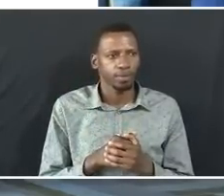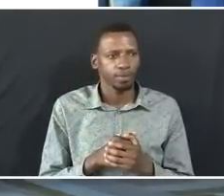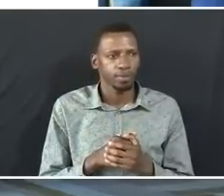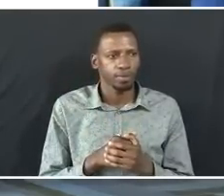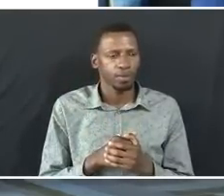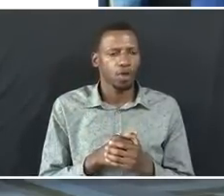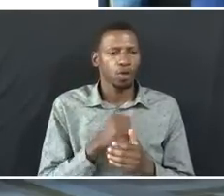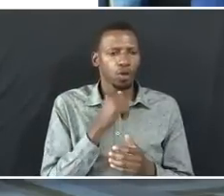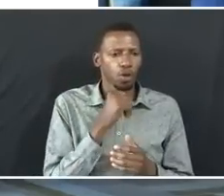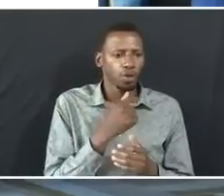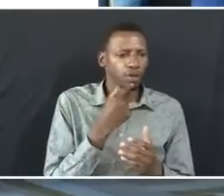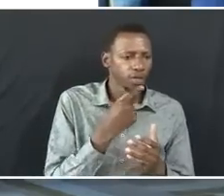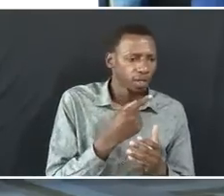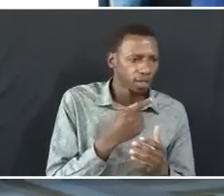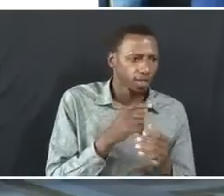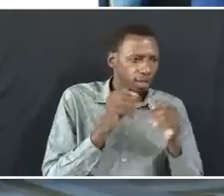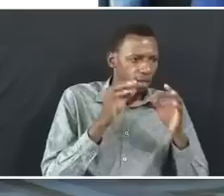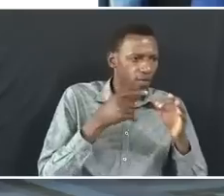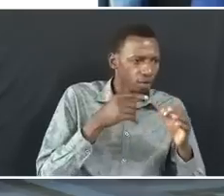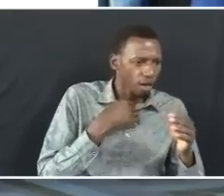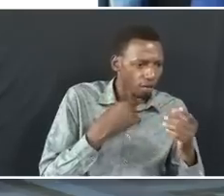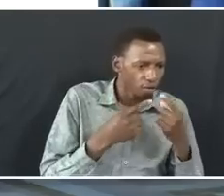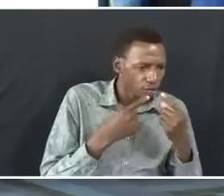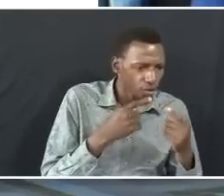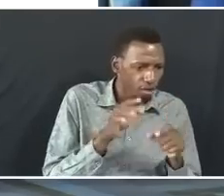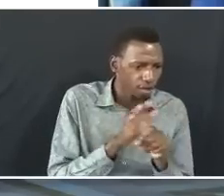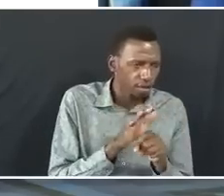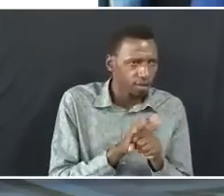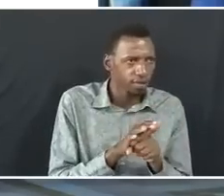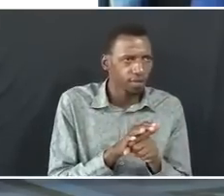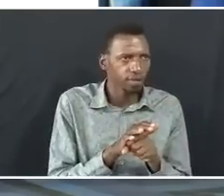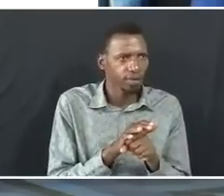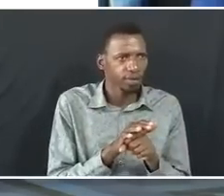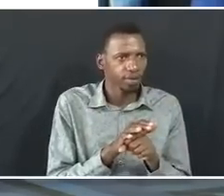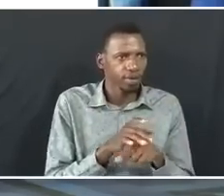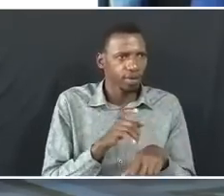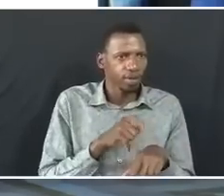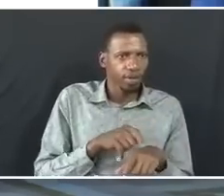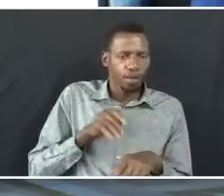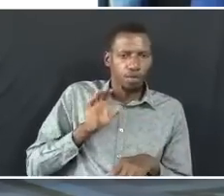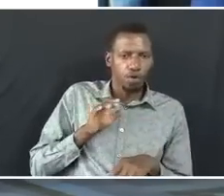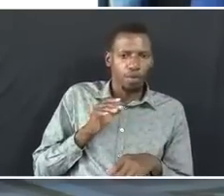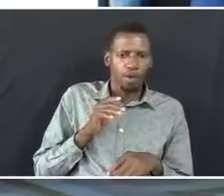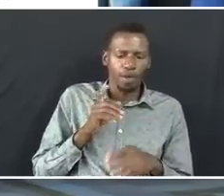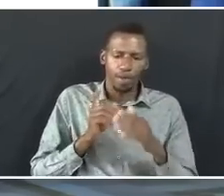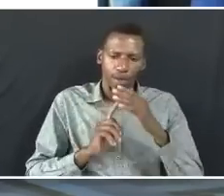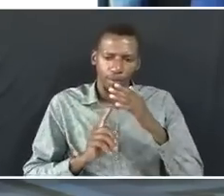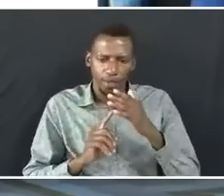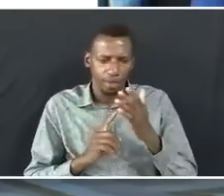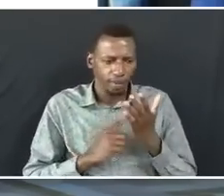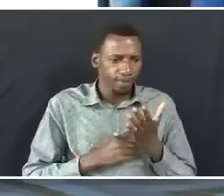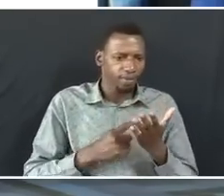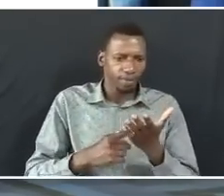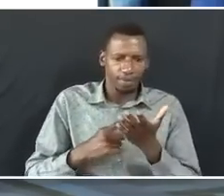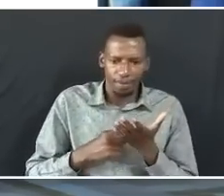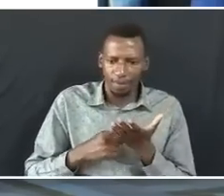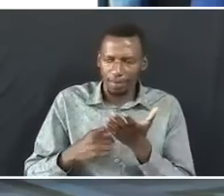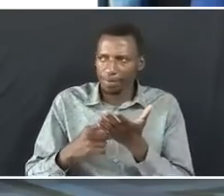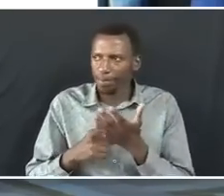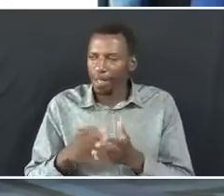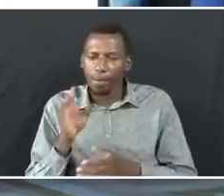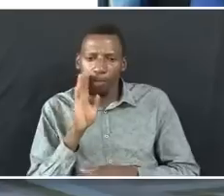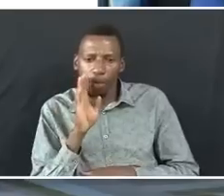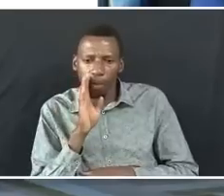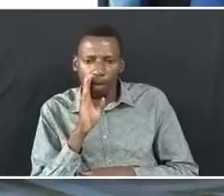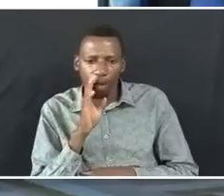have talked a lot, see women of ministry have met, and then they have started discussing another girl. I say,